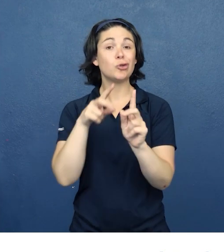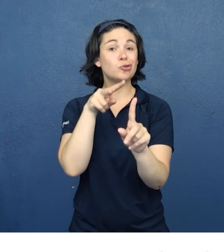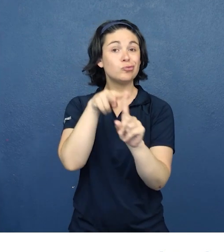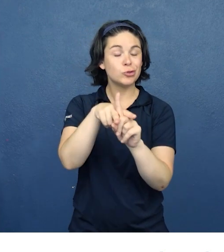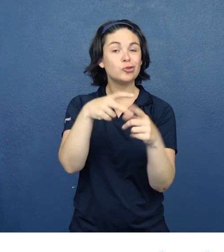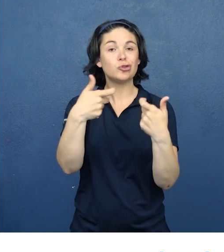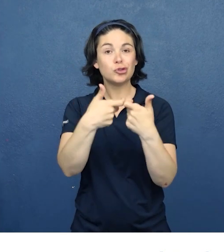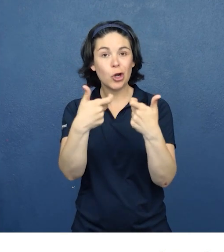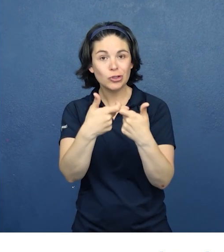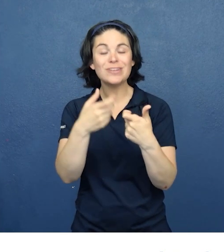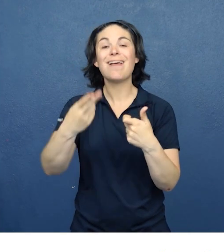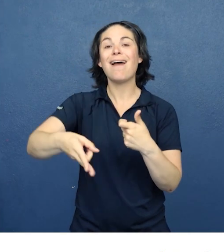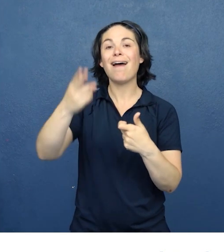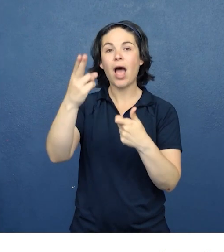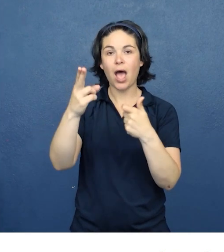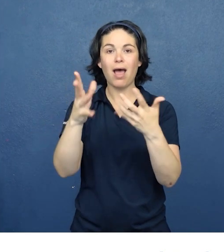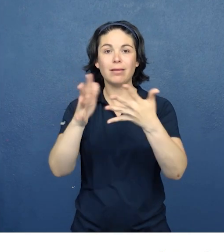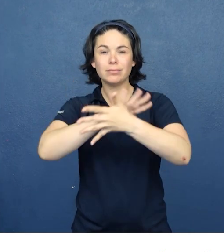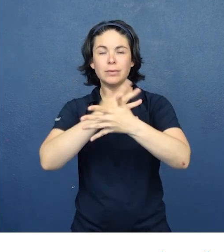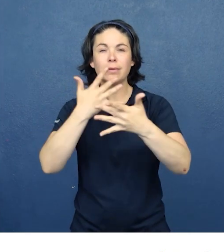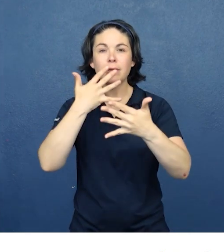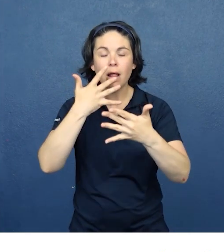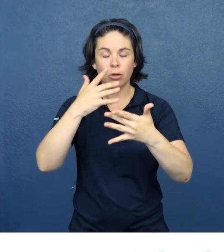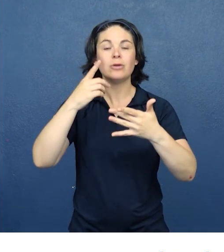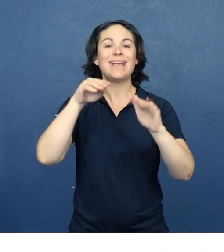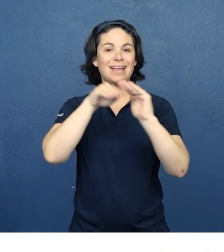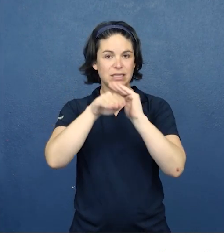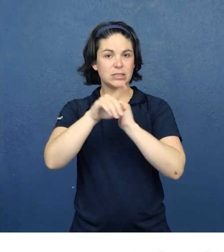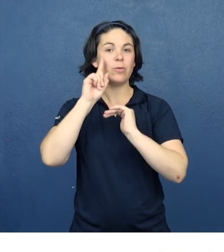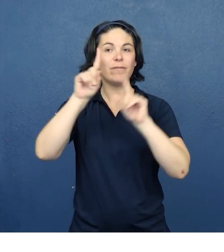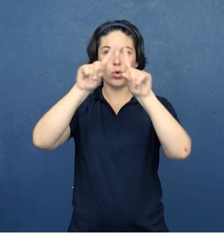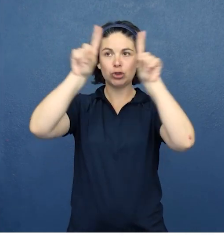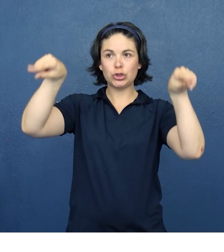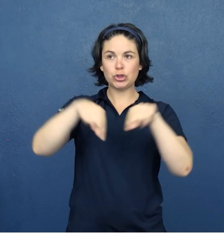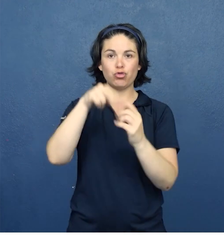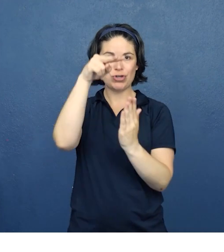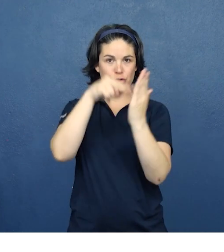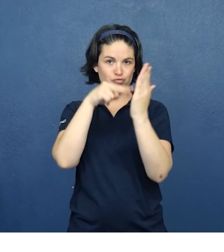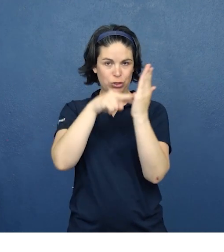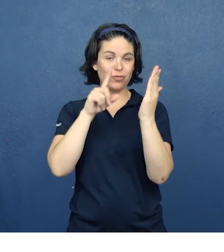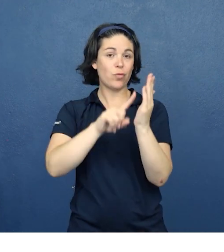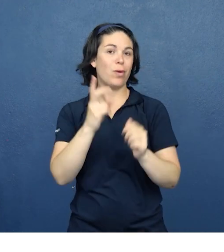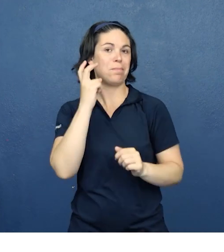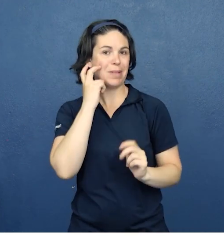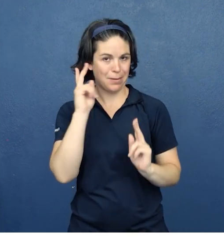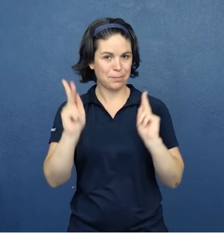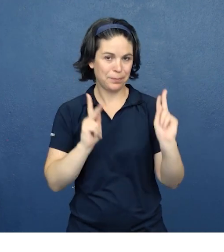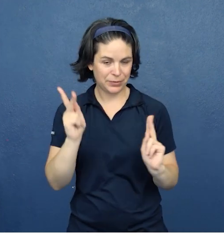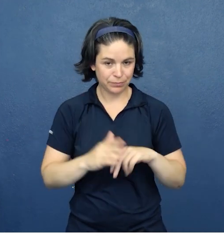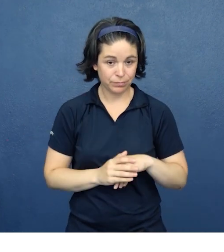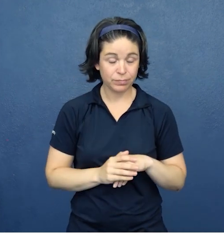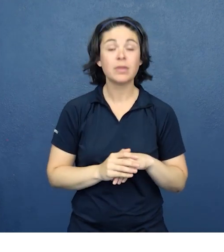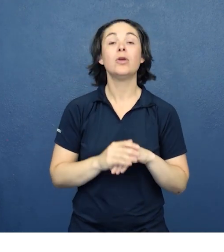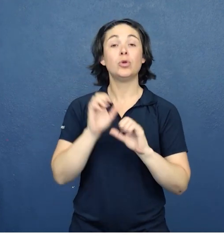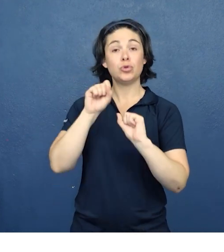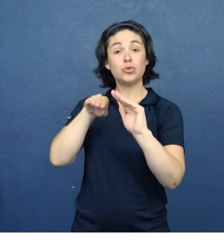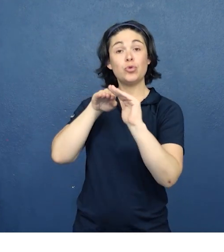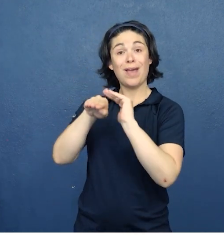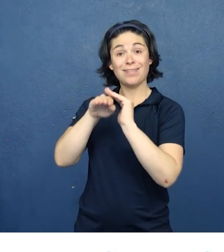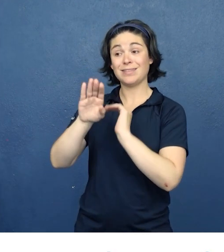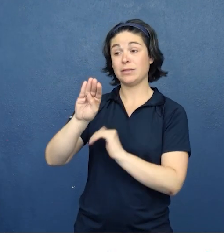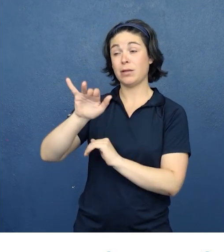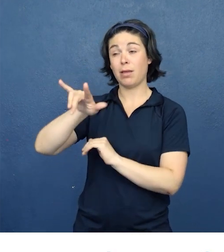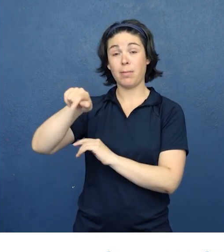stand, and high-contrast materials accessible to screen readers. The efforts to support RUHS Mental Health Clinic in